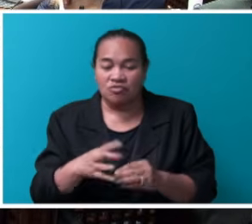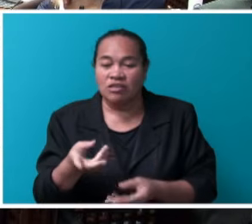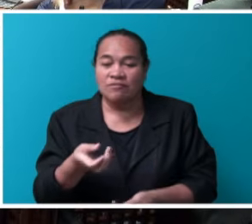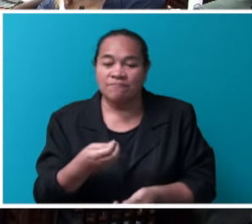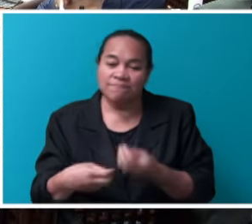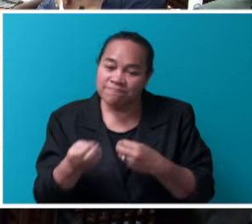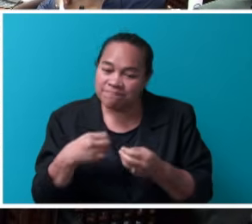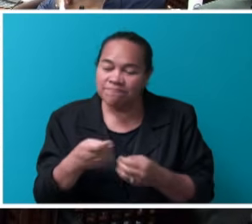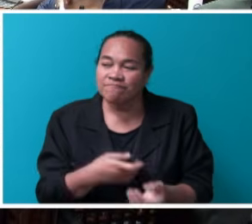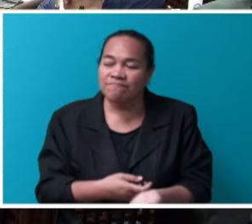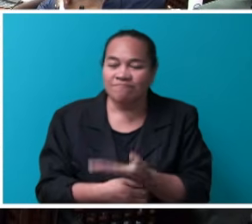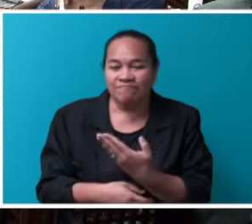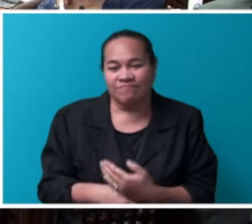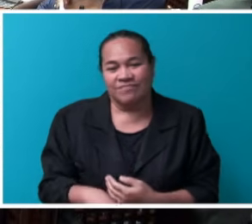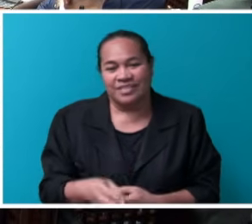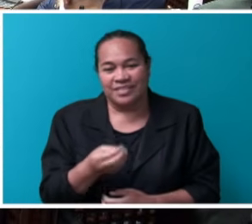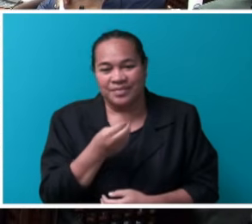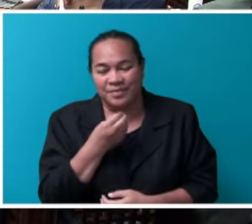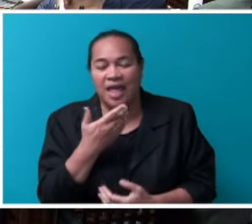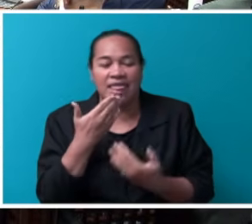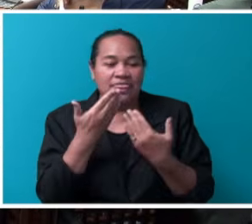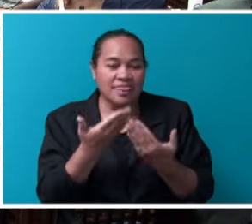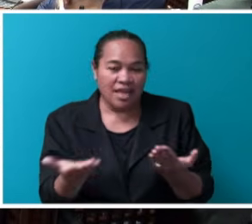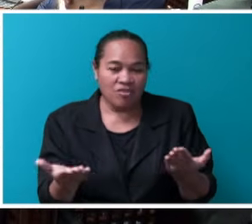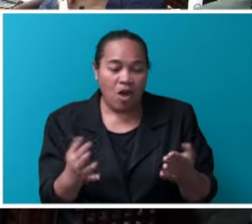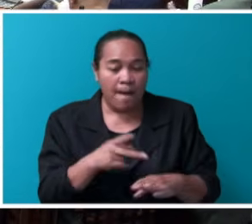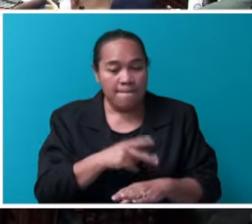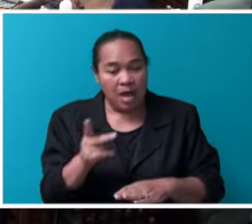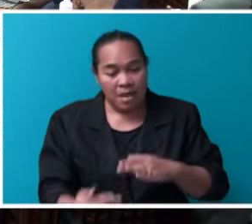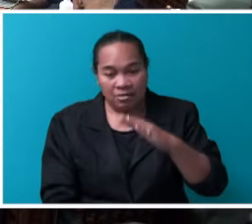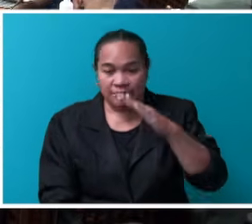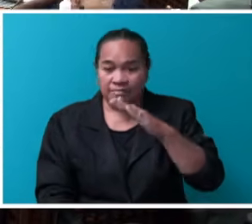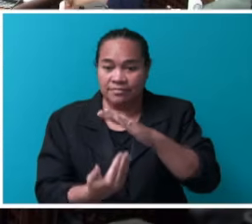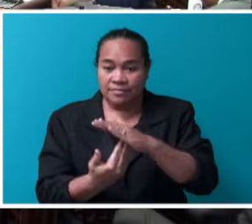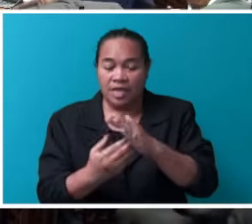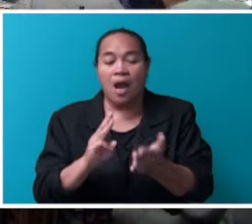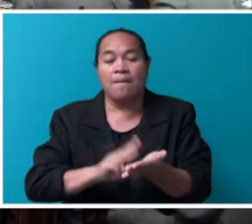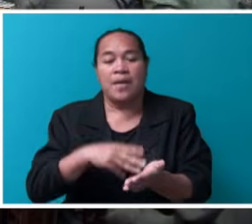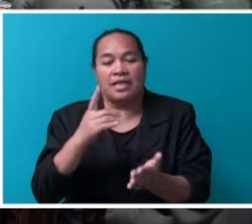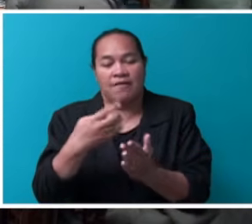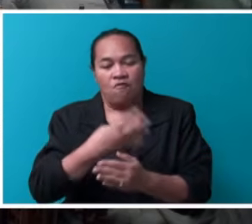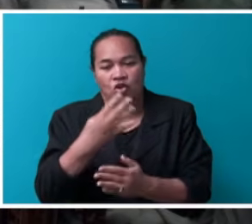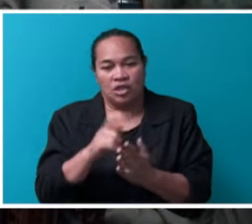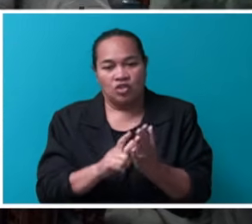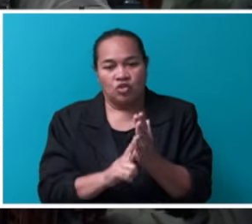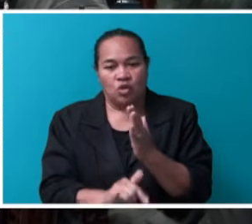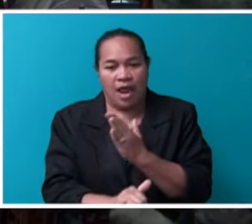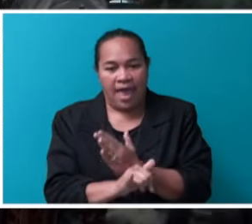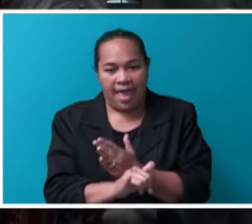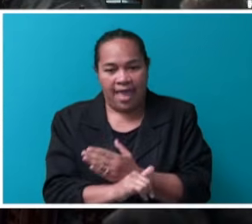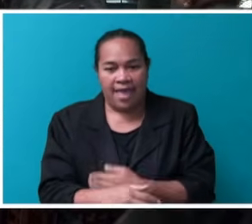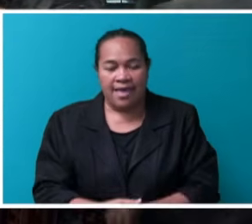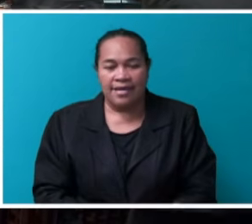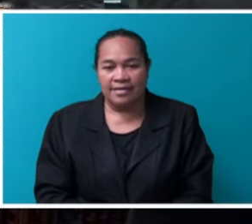room. Thank you. Parliament stands adjourned to Monday, 14th of July at 10:30 a.m.